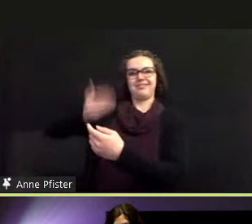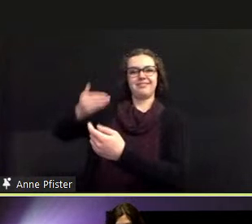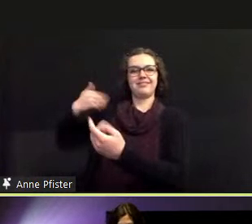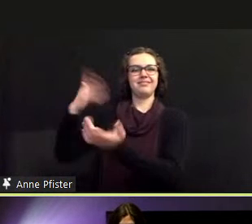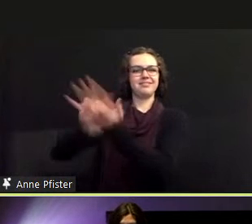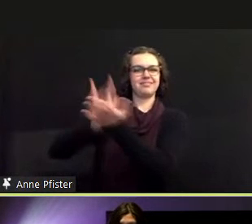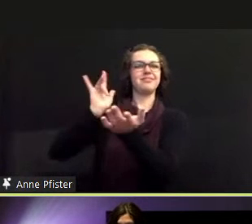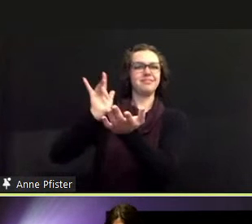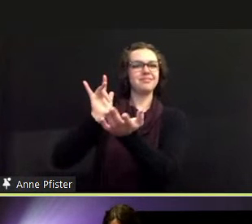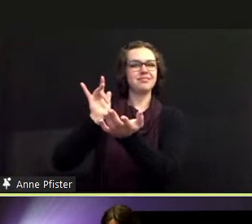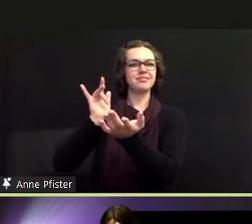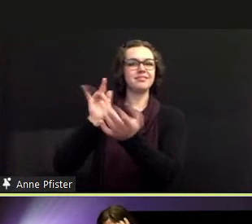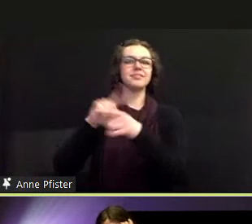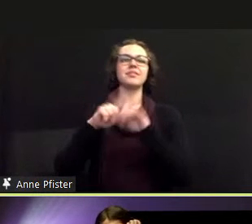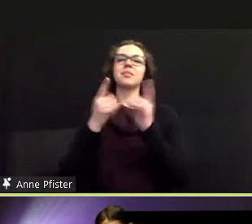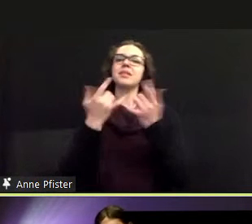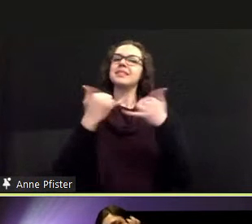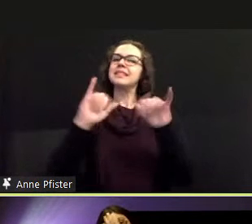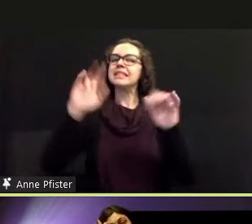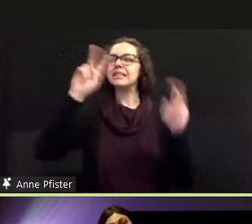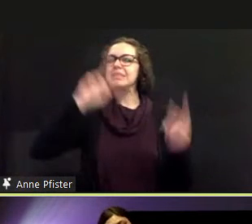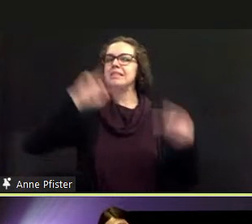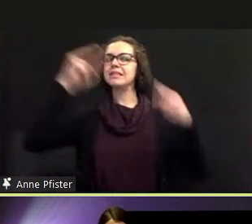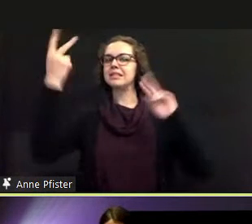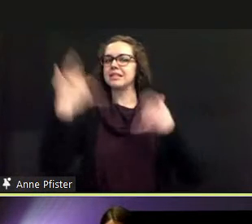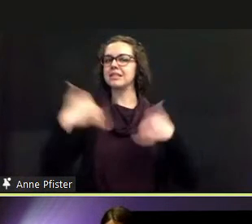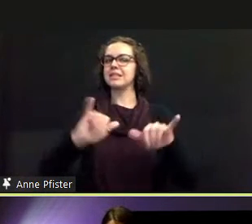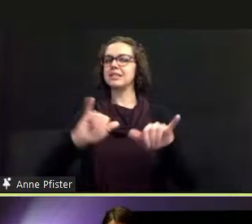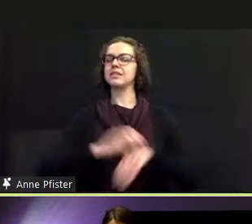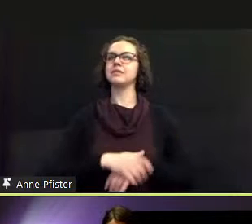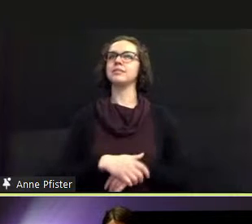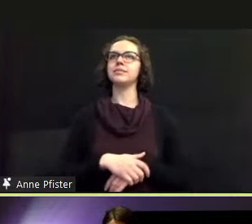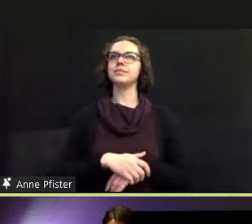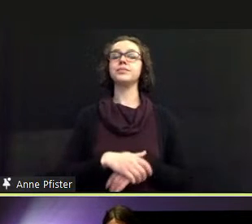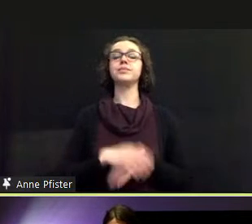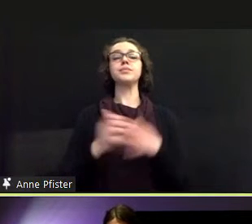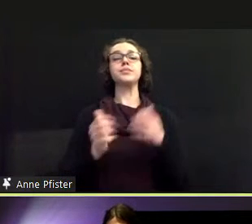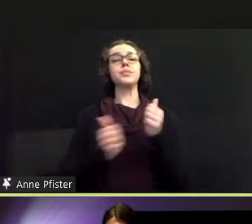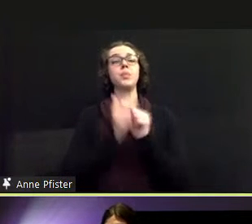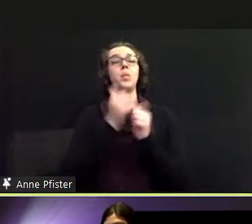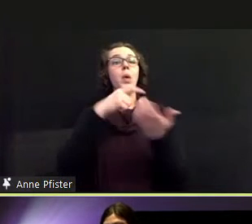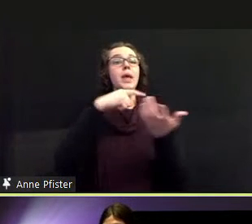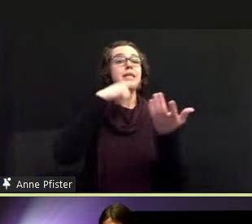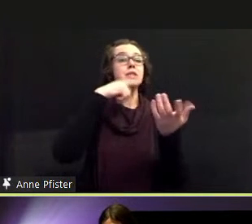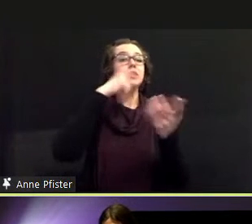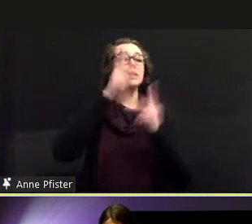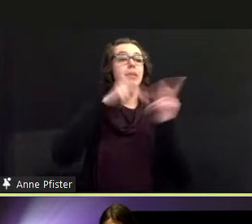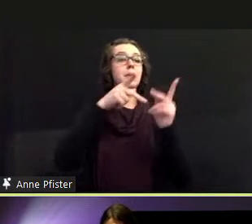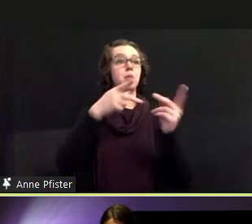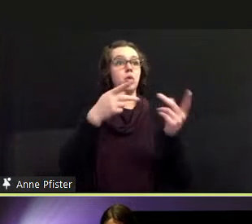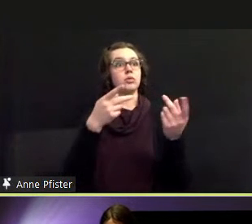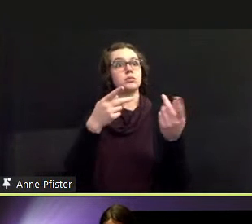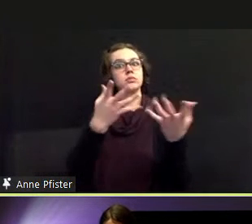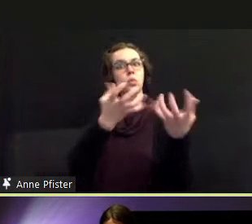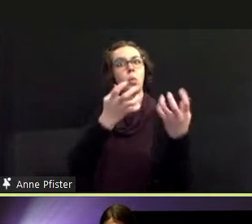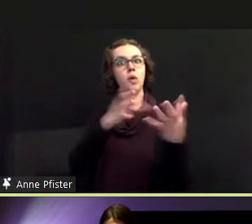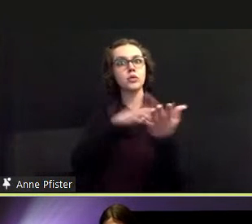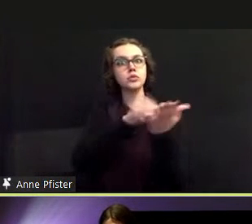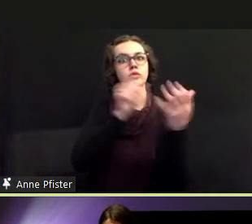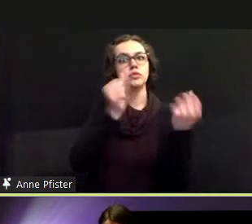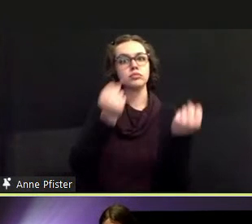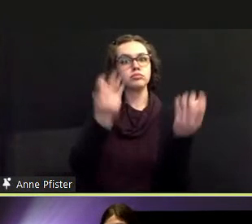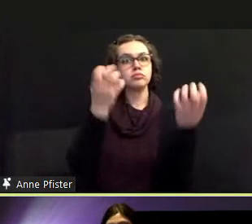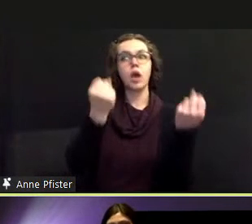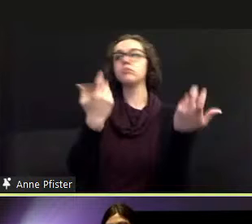range of misconceptions persist. Concurrently, more hearing people have been adding signing to their linguistic repertoires